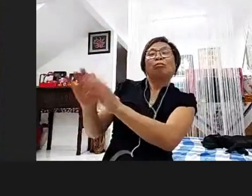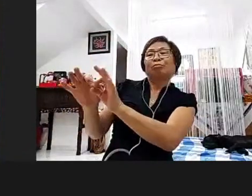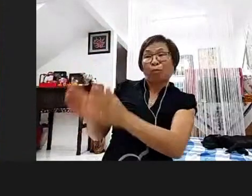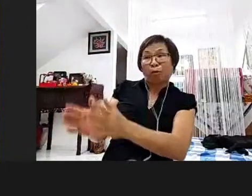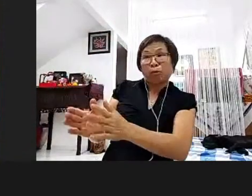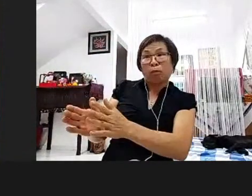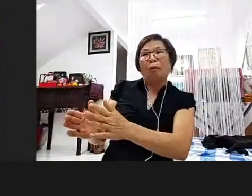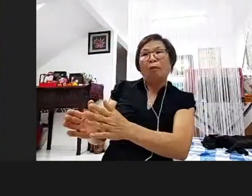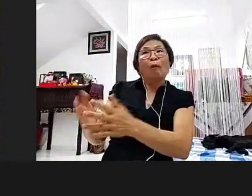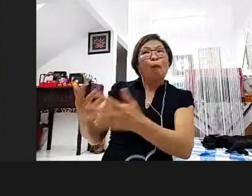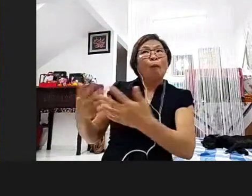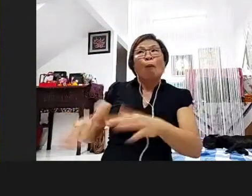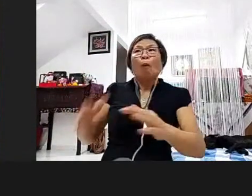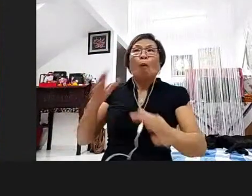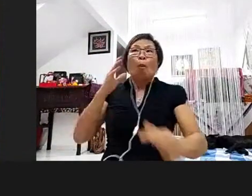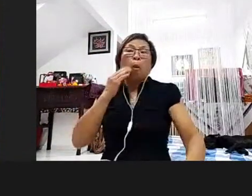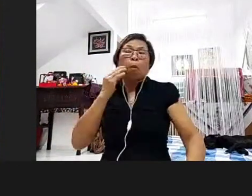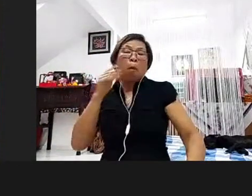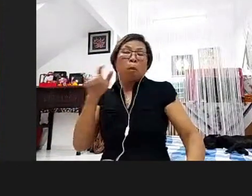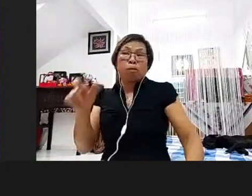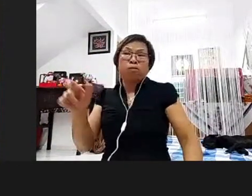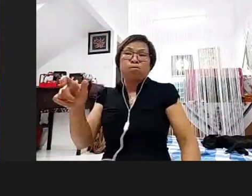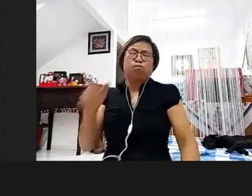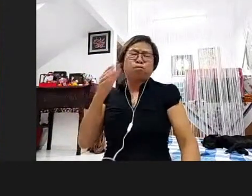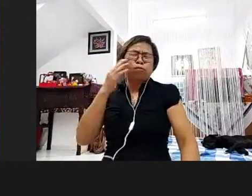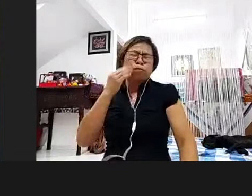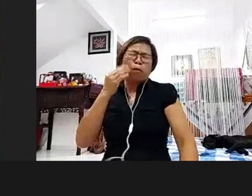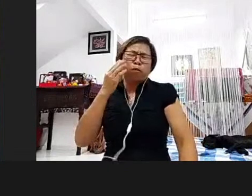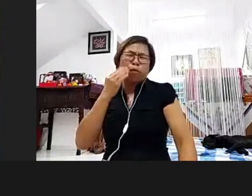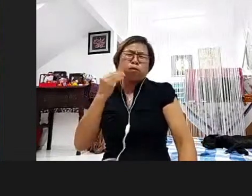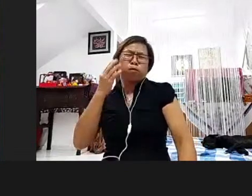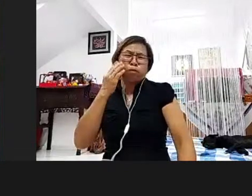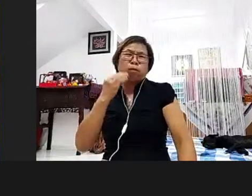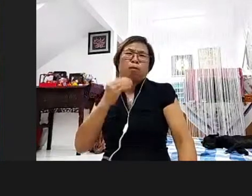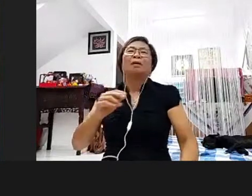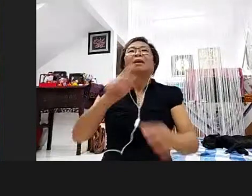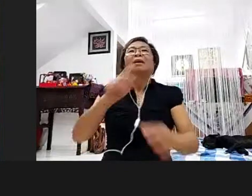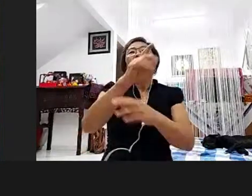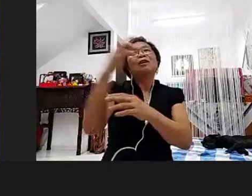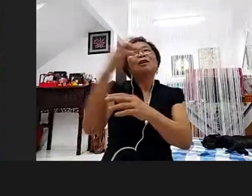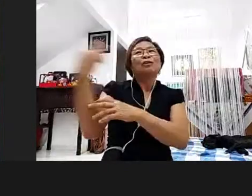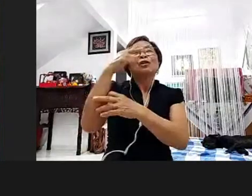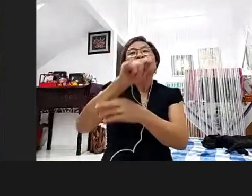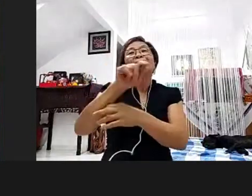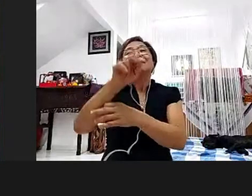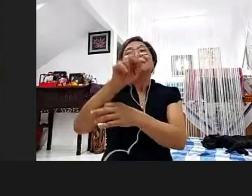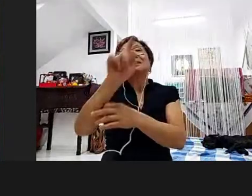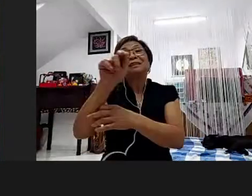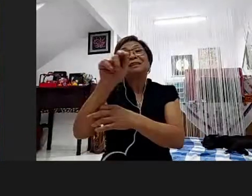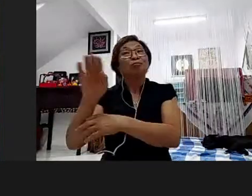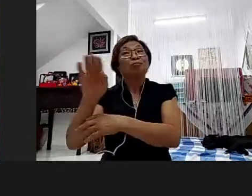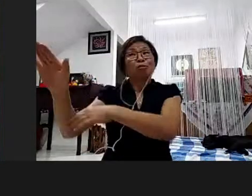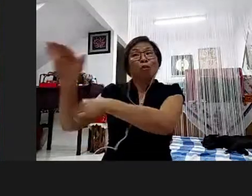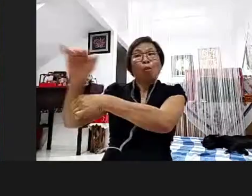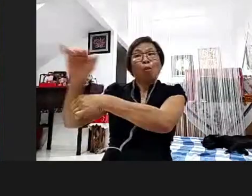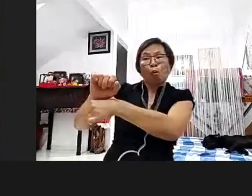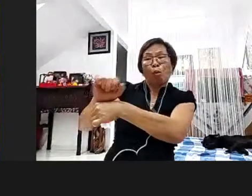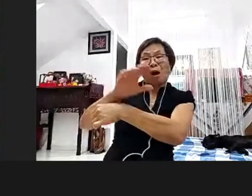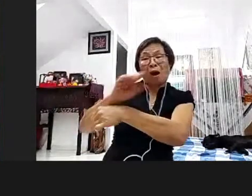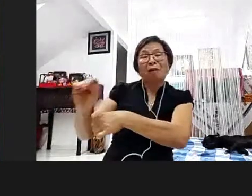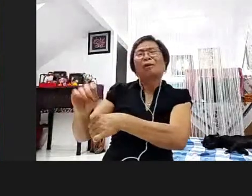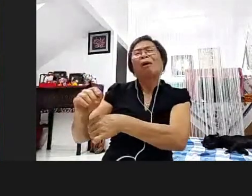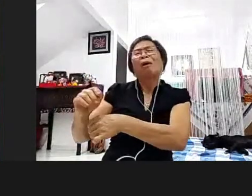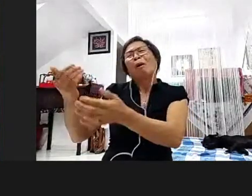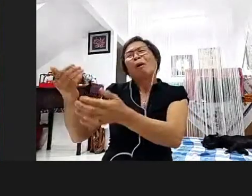very seasoned person with our local radio and TV Malaysia RTM, and she is